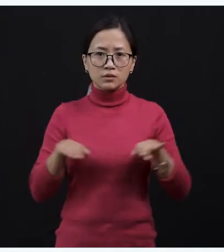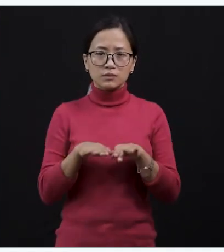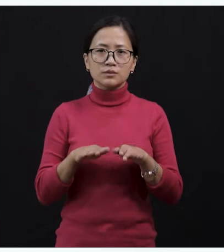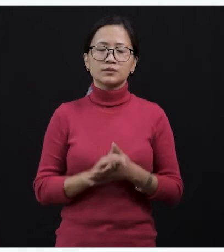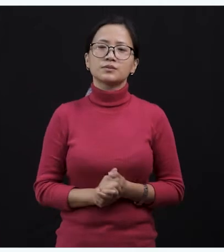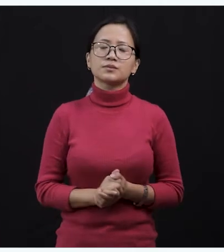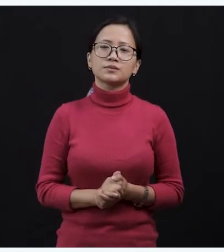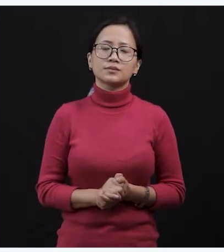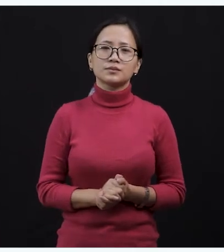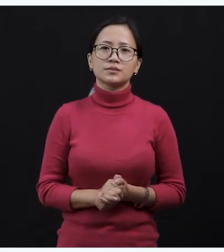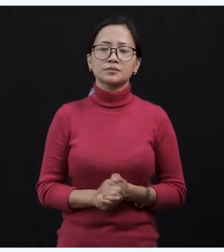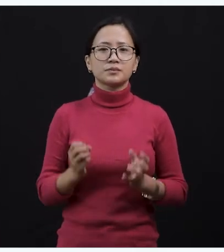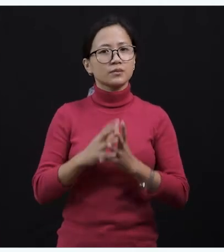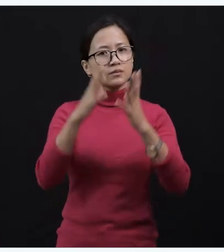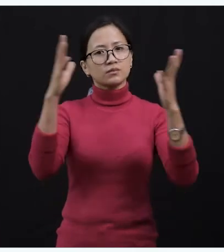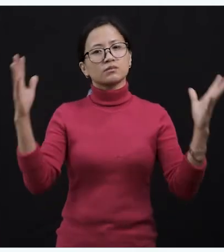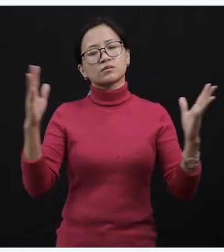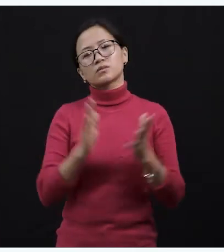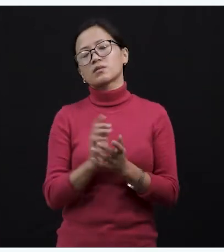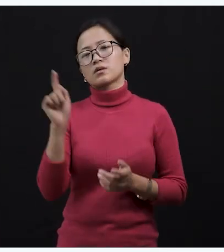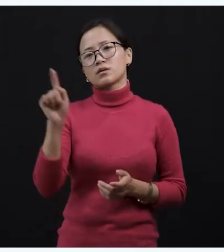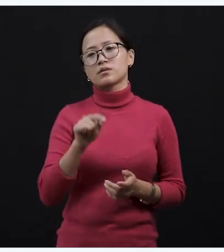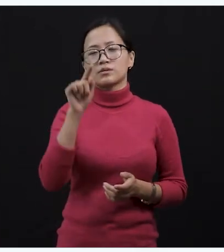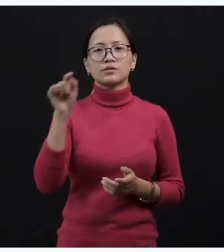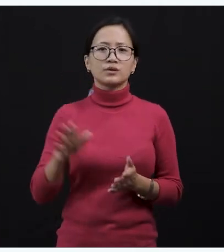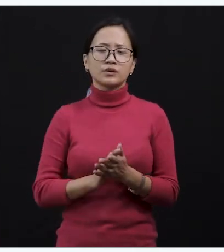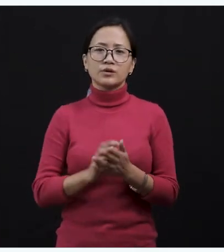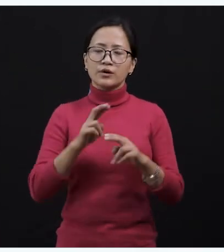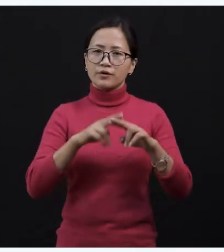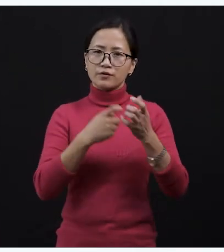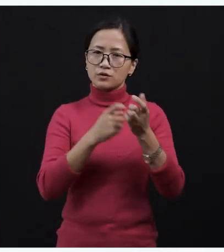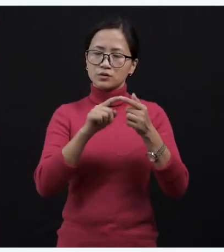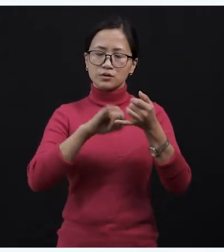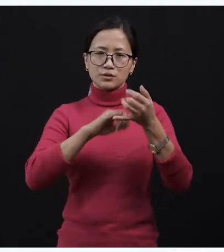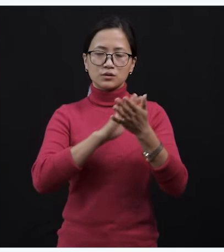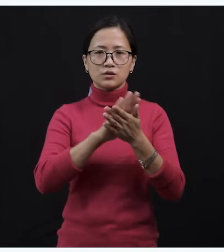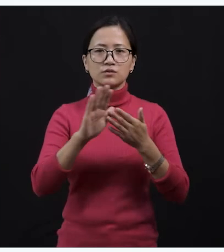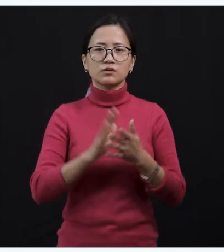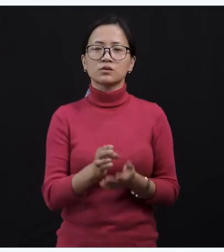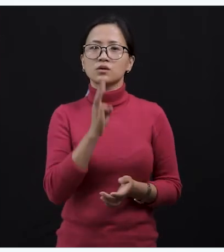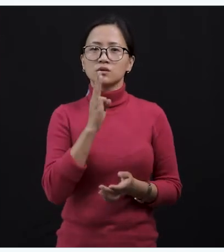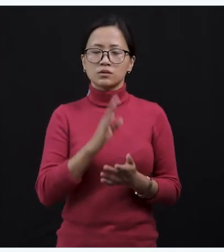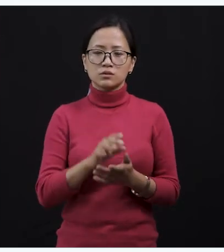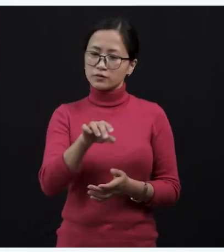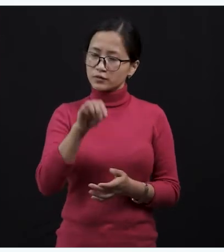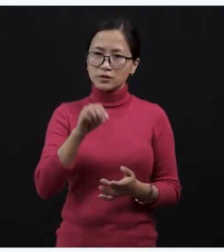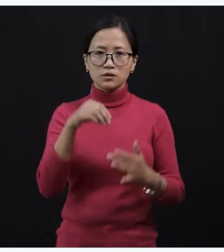So more percent of our fresh water will find inside the